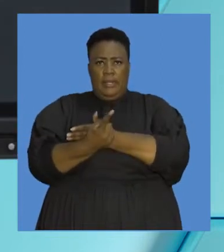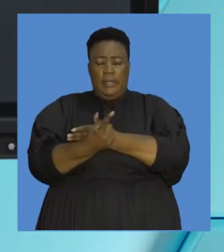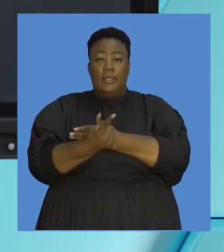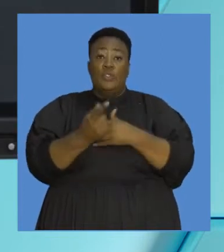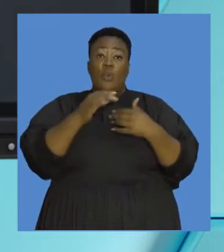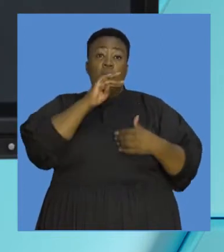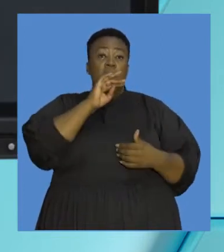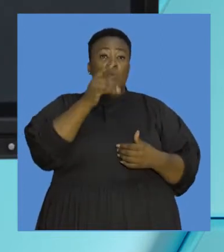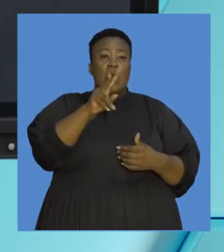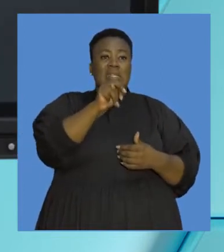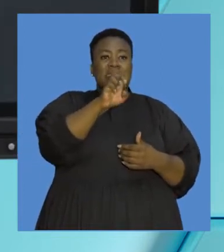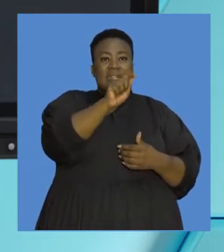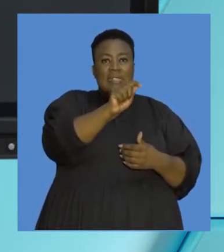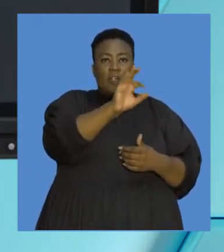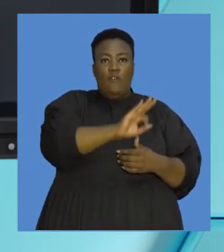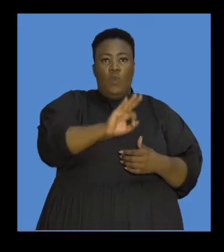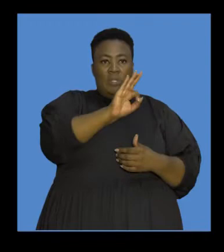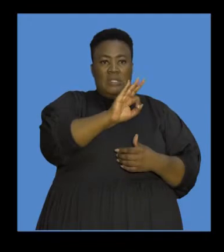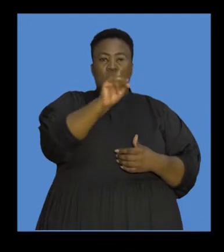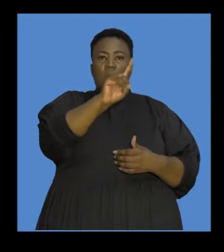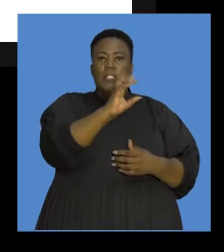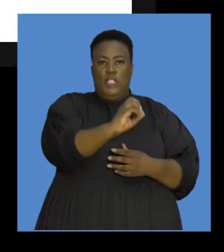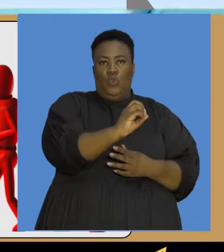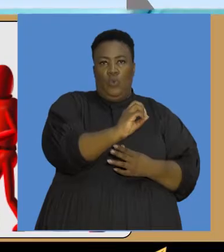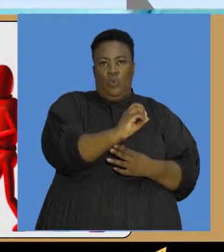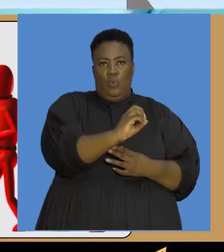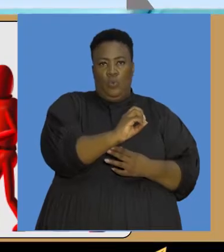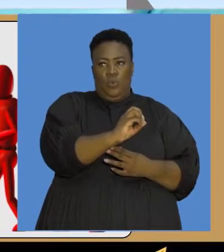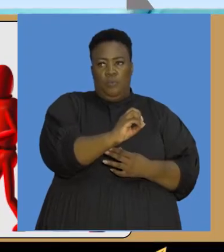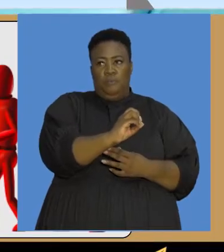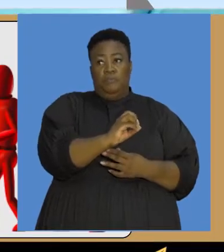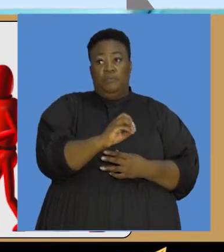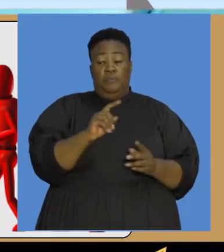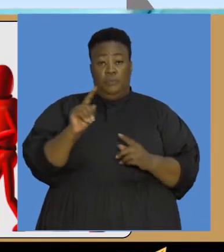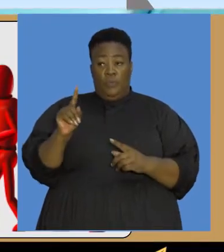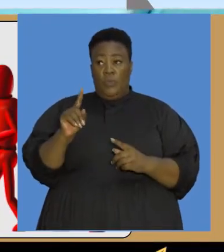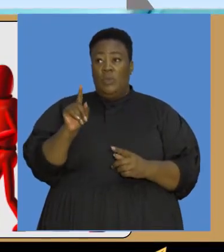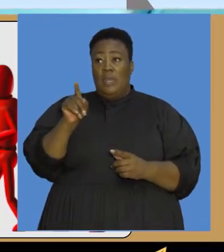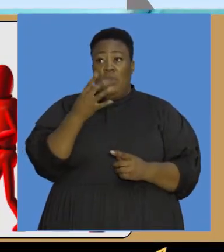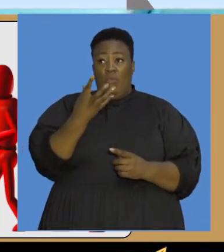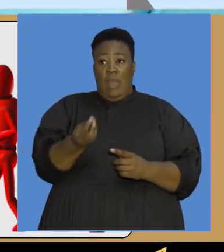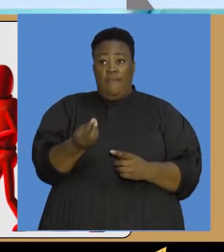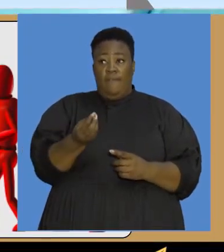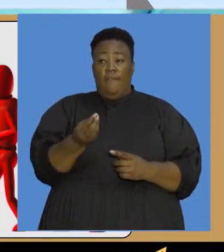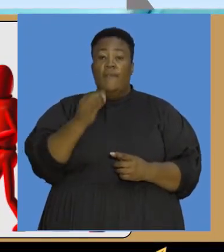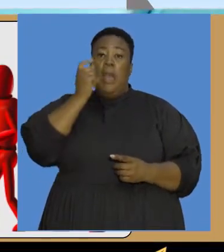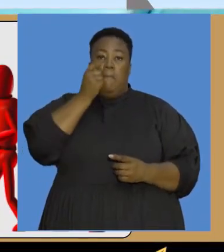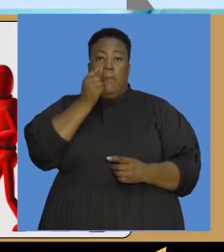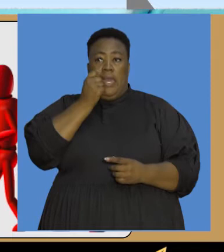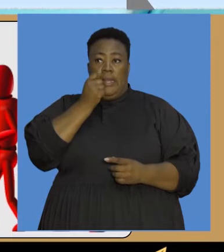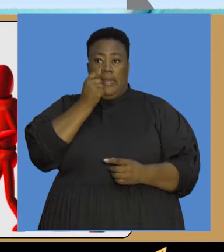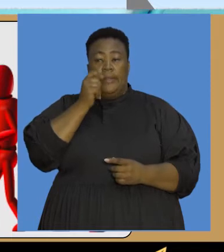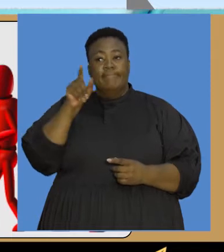0. Okay, so we're going to go to a quick animation. So here we have our trusty men, which we've